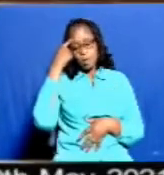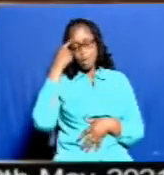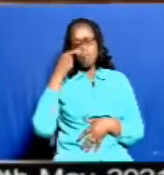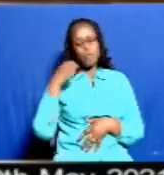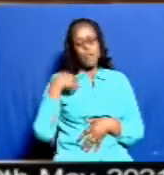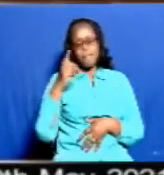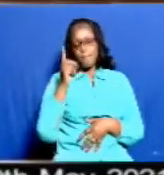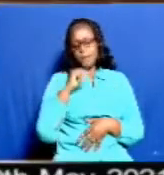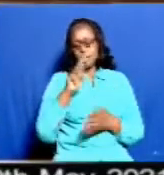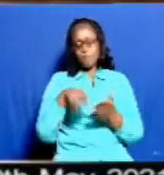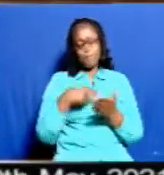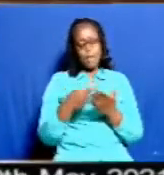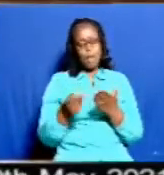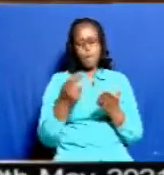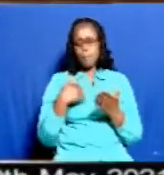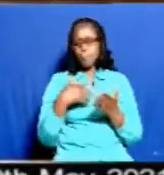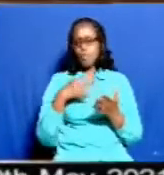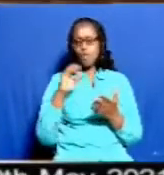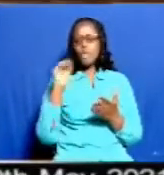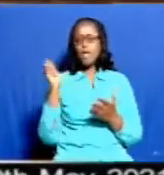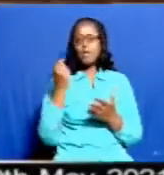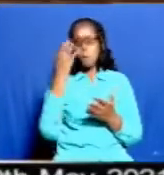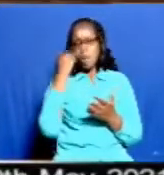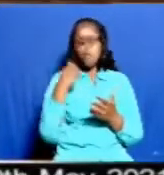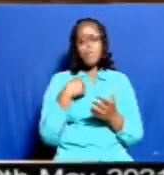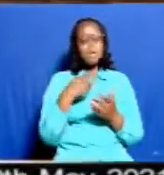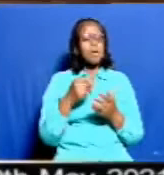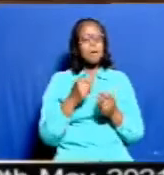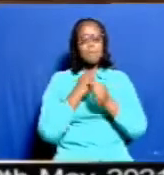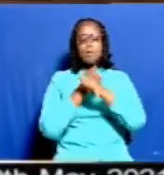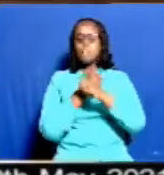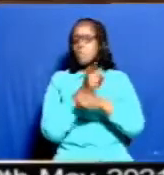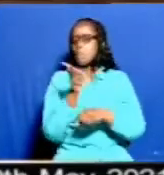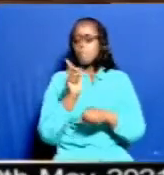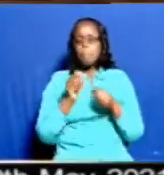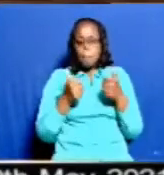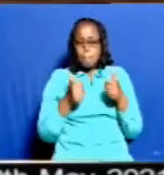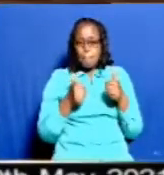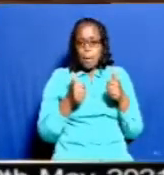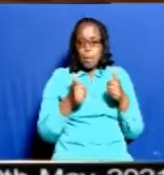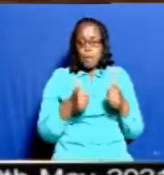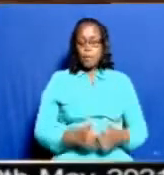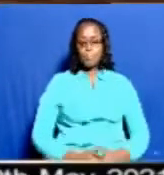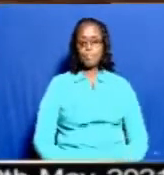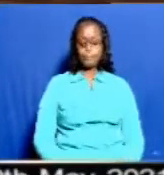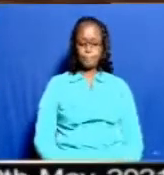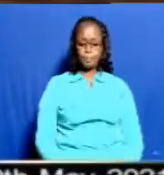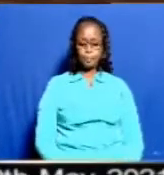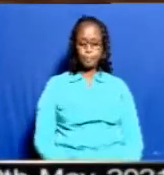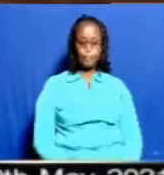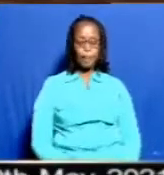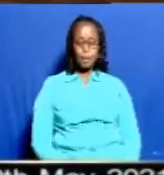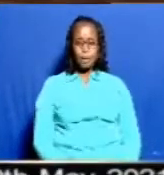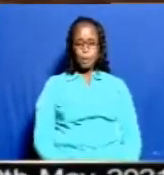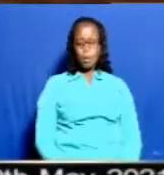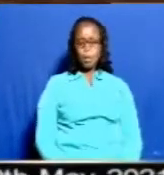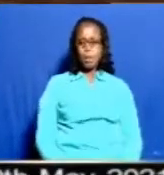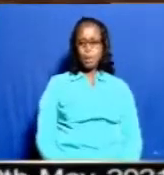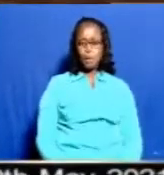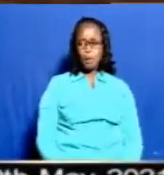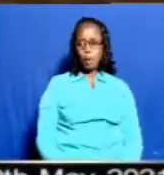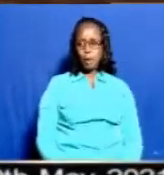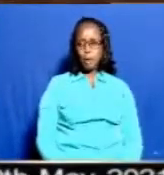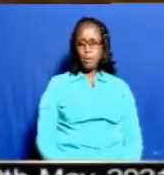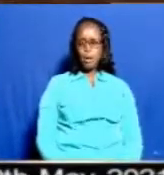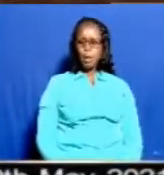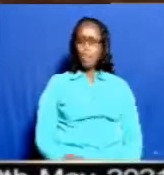Kenya in not protecting them, Honorable Speaker. The airline industry, Honorable Speaker, has so many levies and taxes